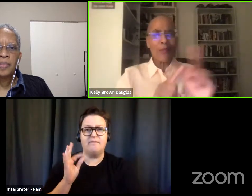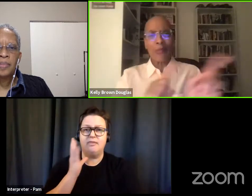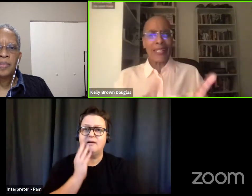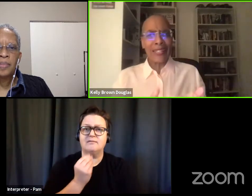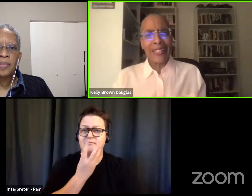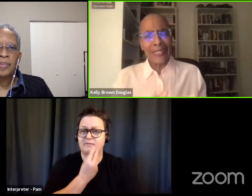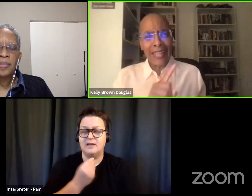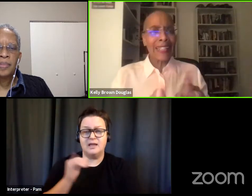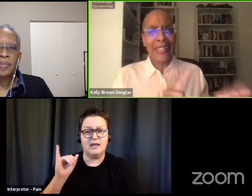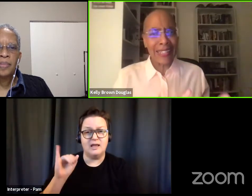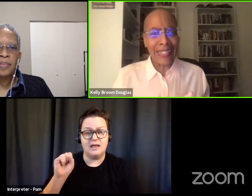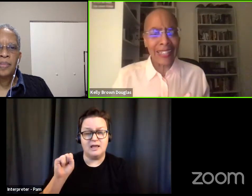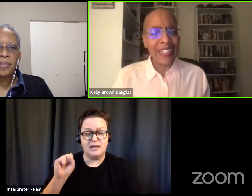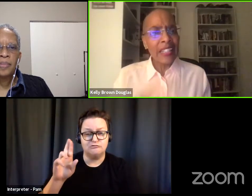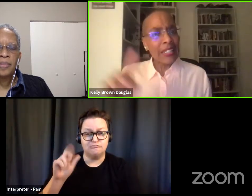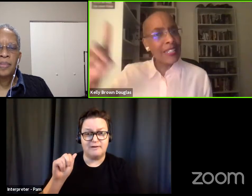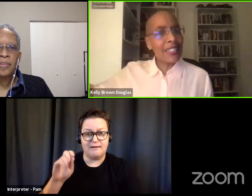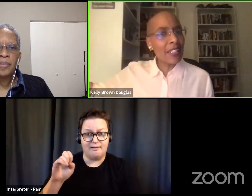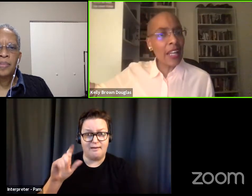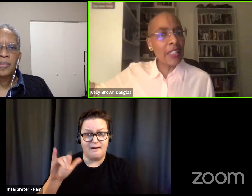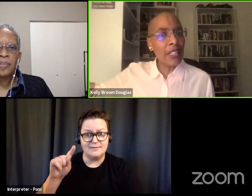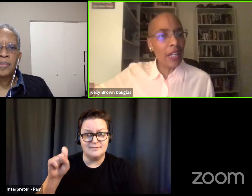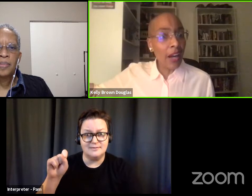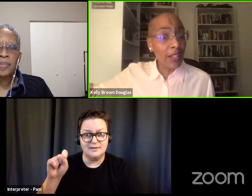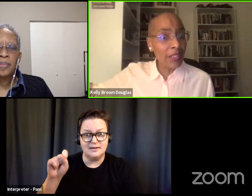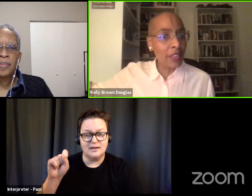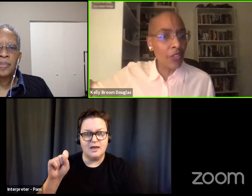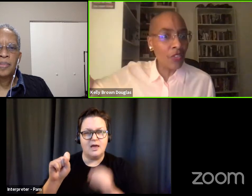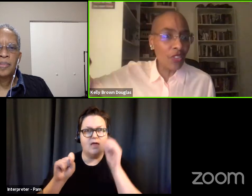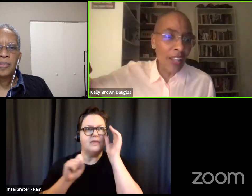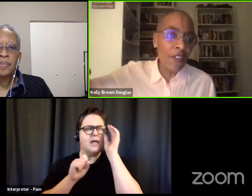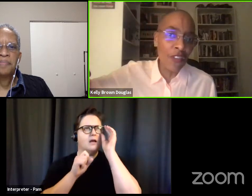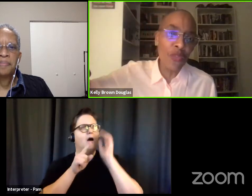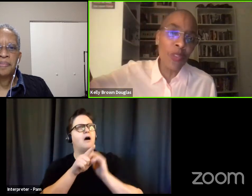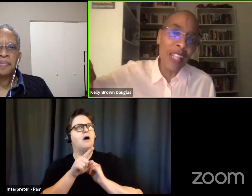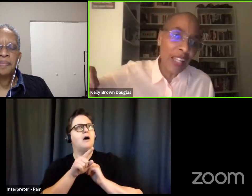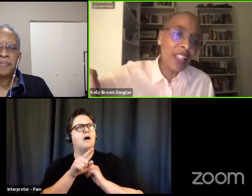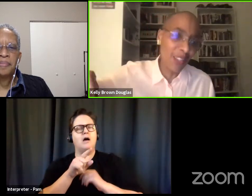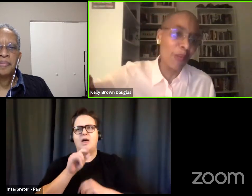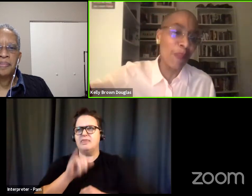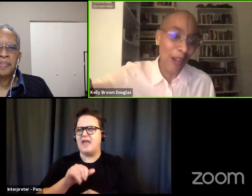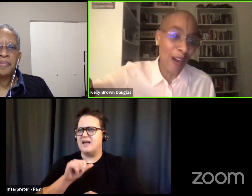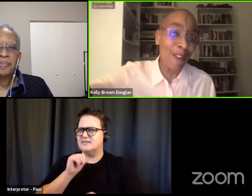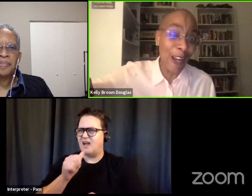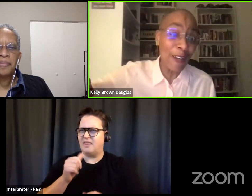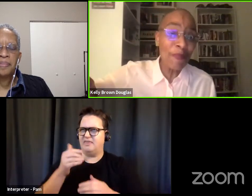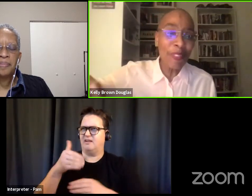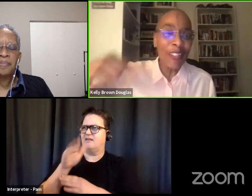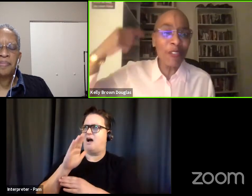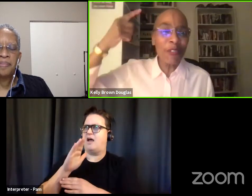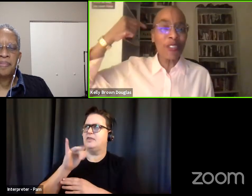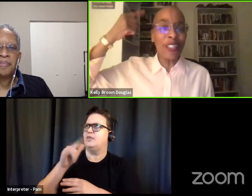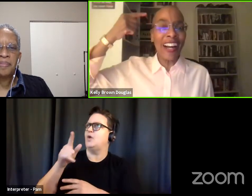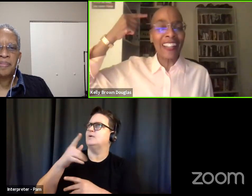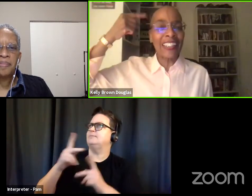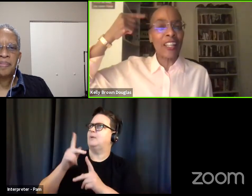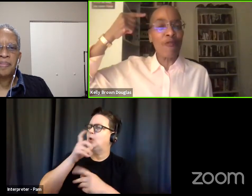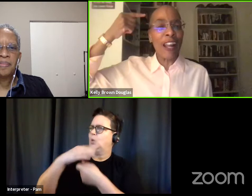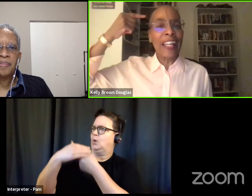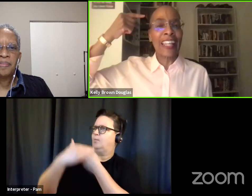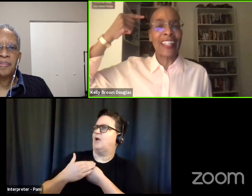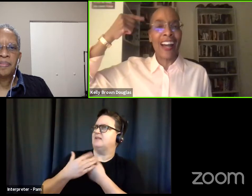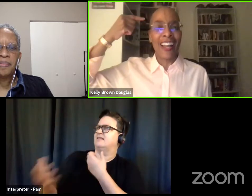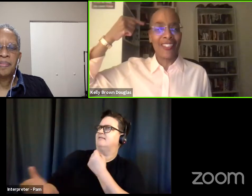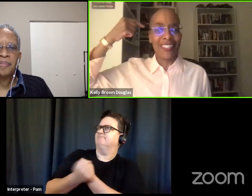that, wait a minute, that God isn't like the God that their enslavers were telling them about, right? This was the God that